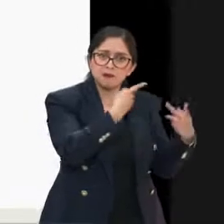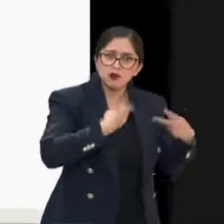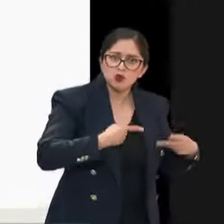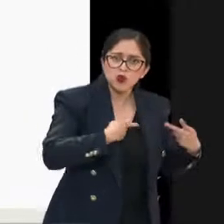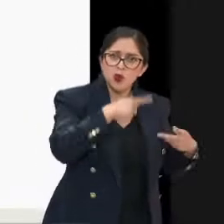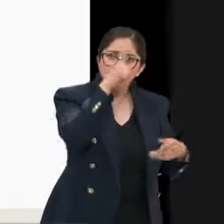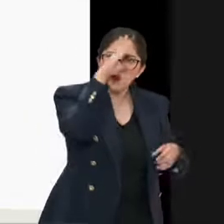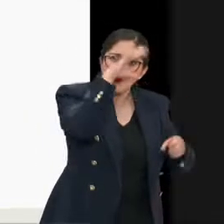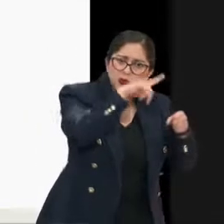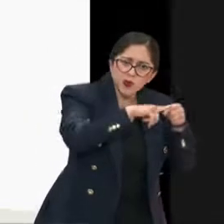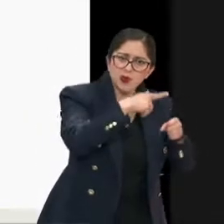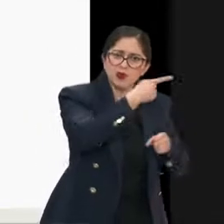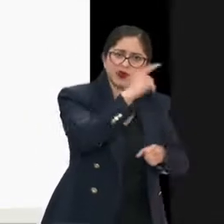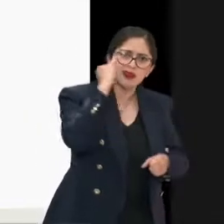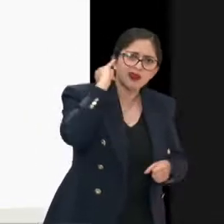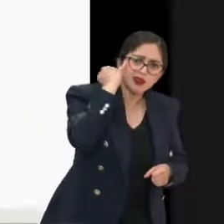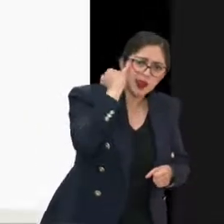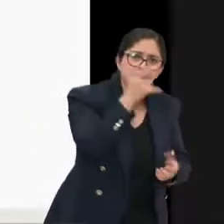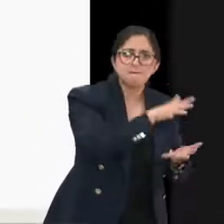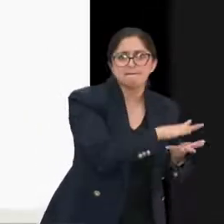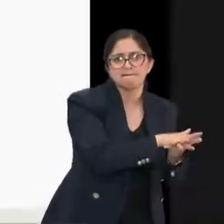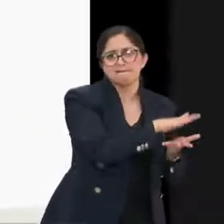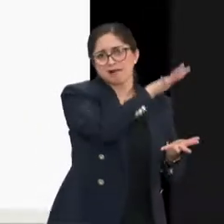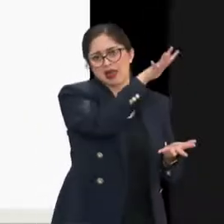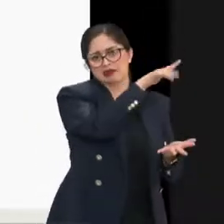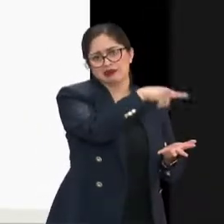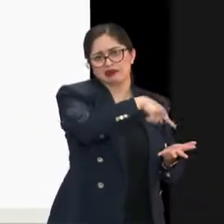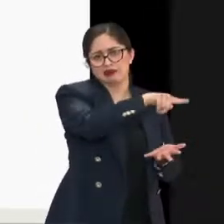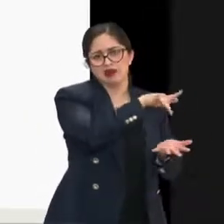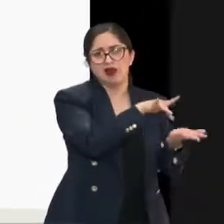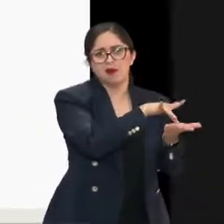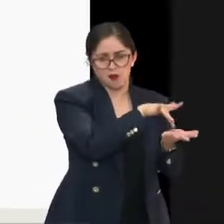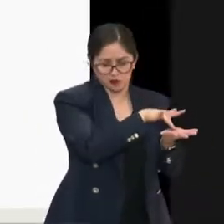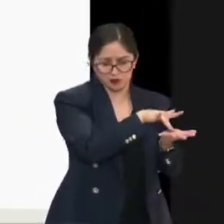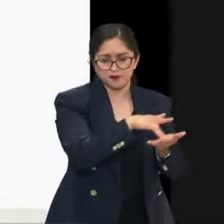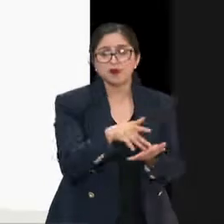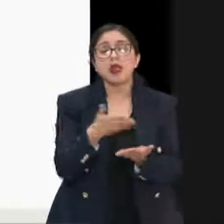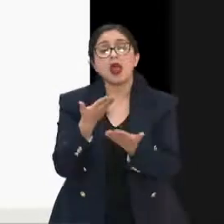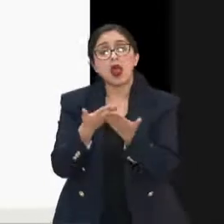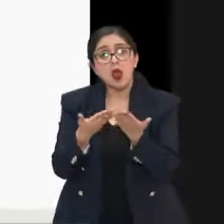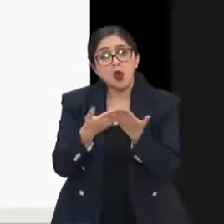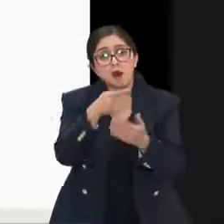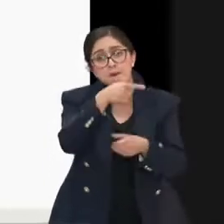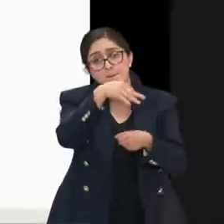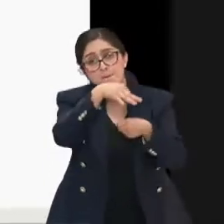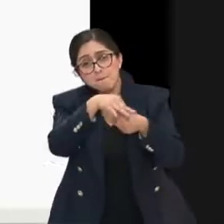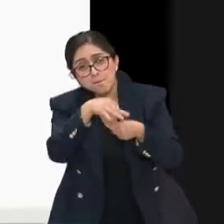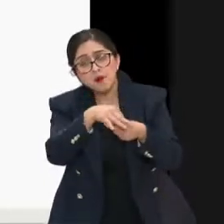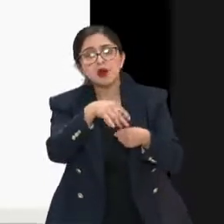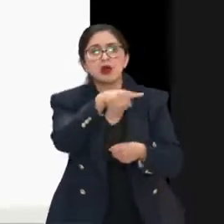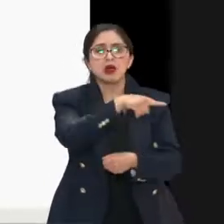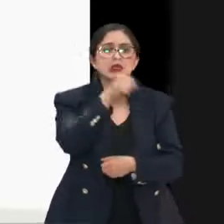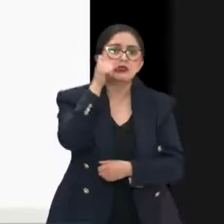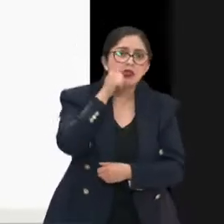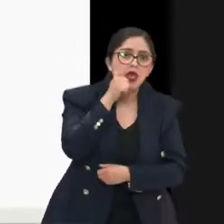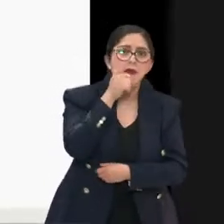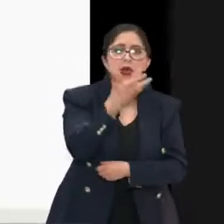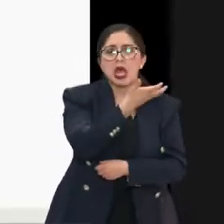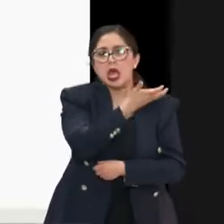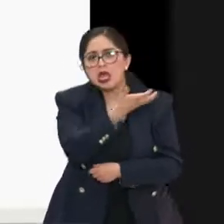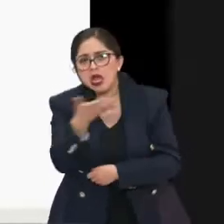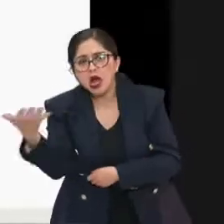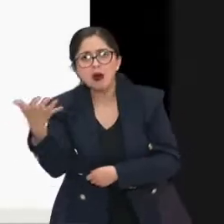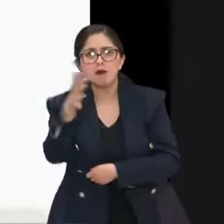the cause or the cause of this vote is precisely in the ethnicity. Now,